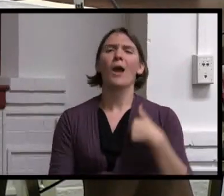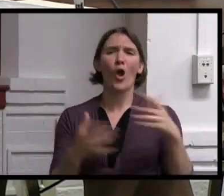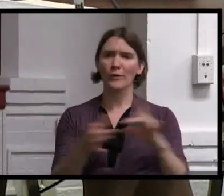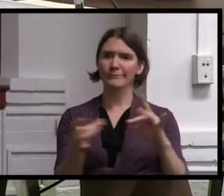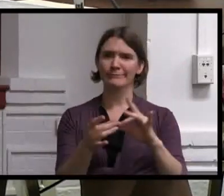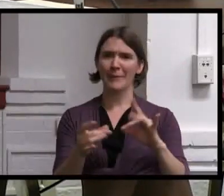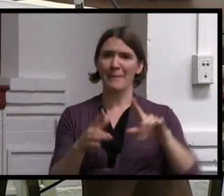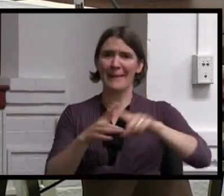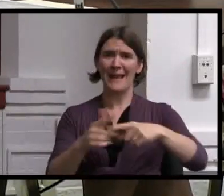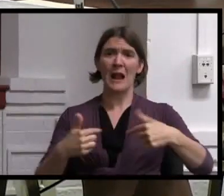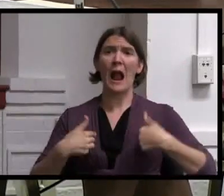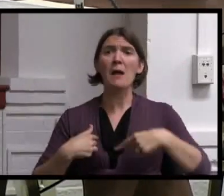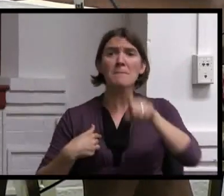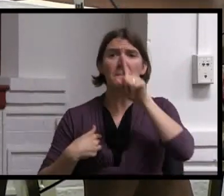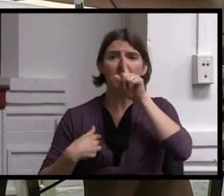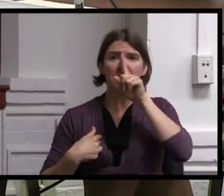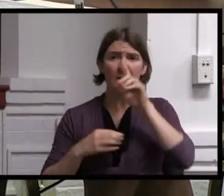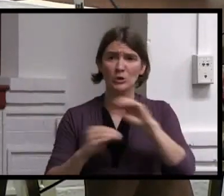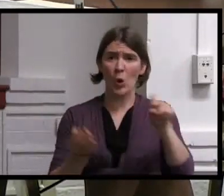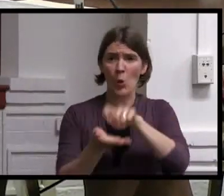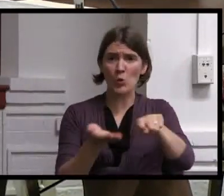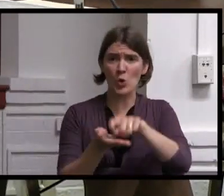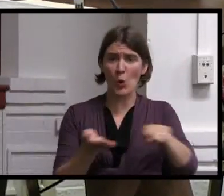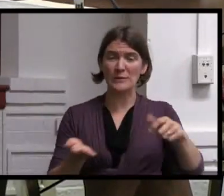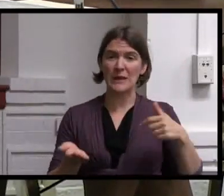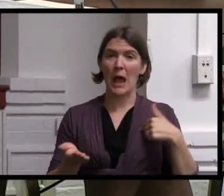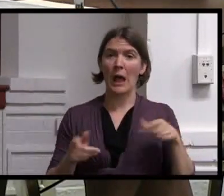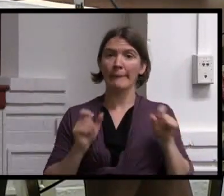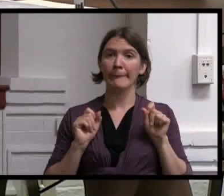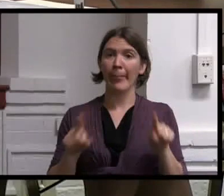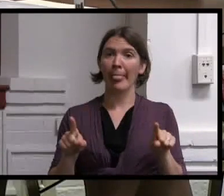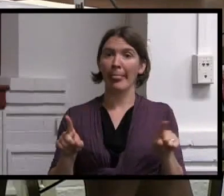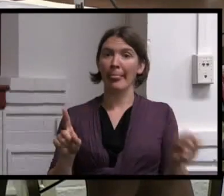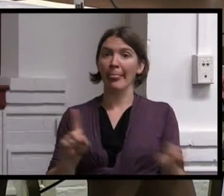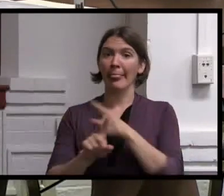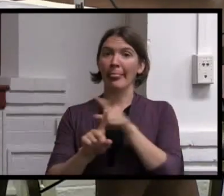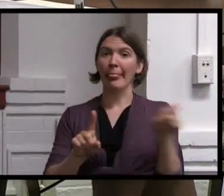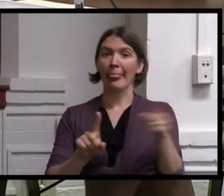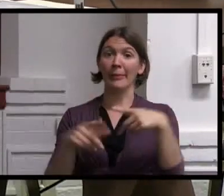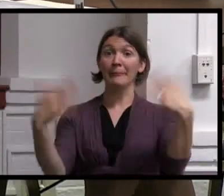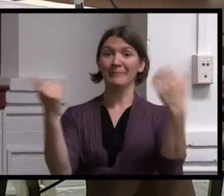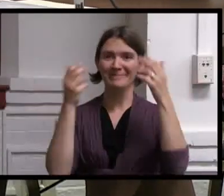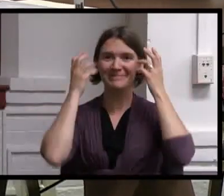at the beginning, I'm not really working from notes, so I'm totally extemporizing. But,